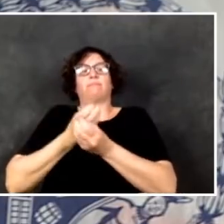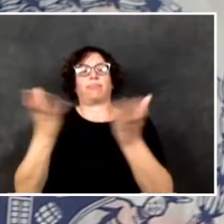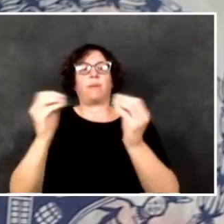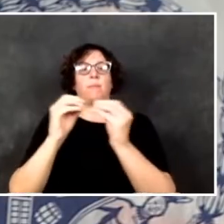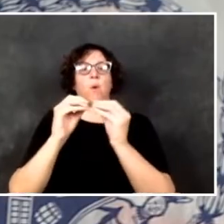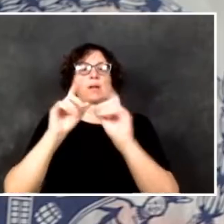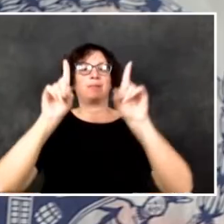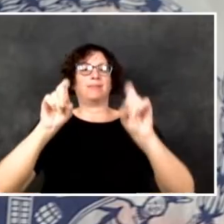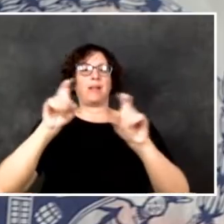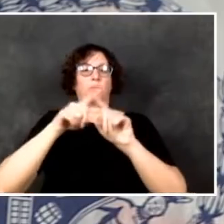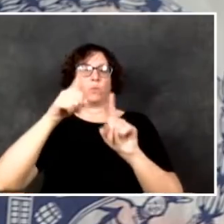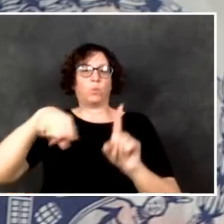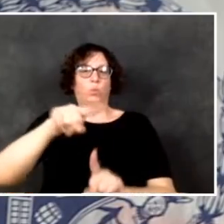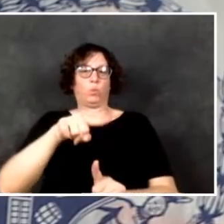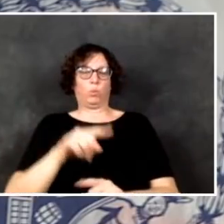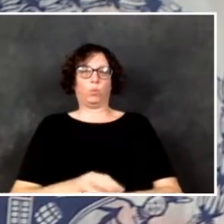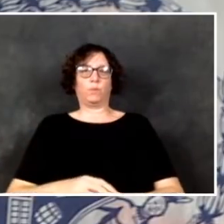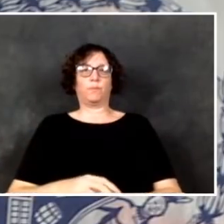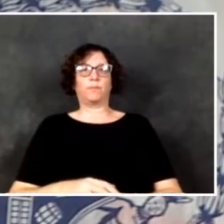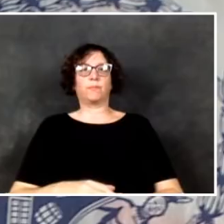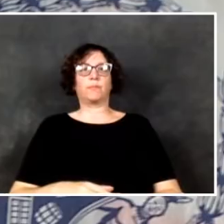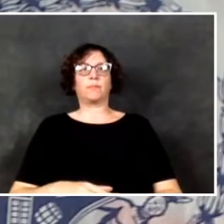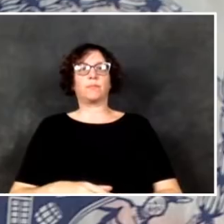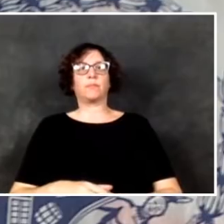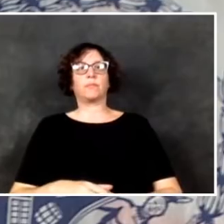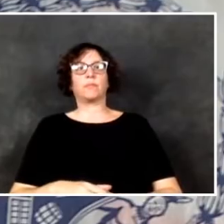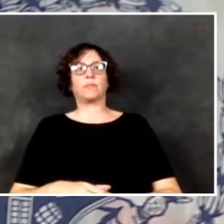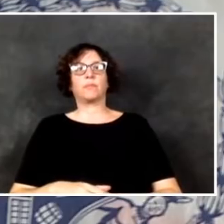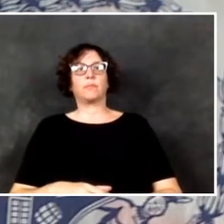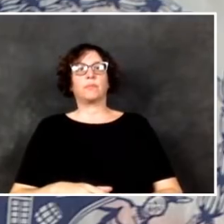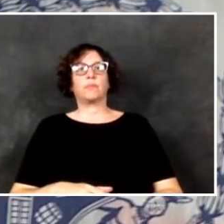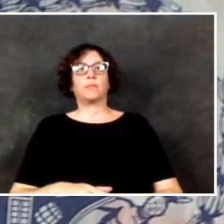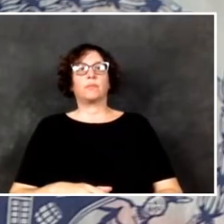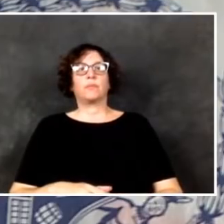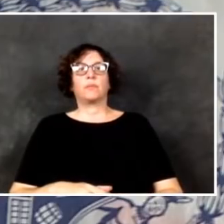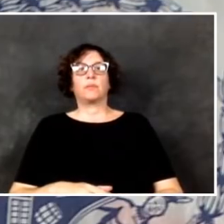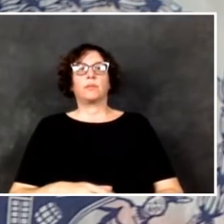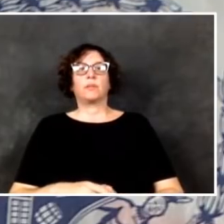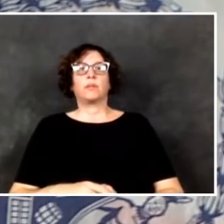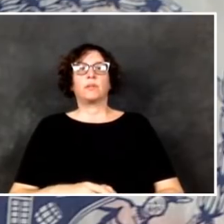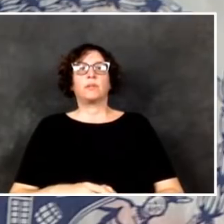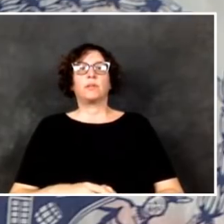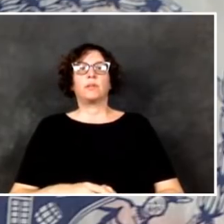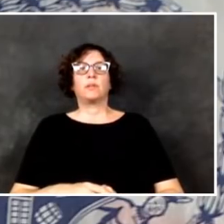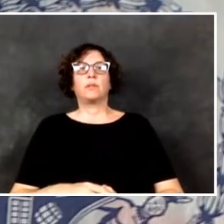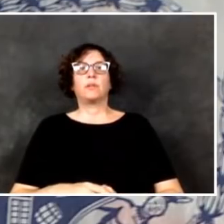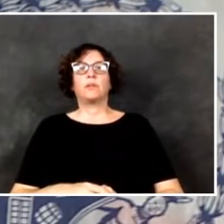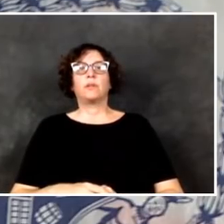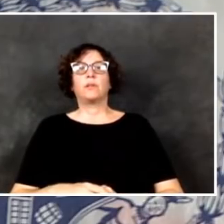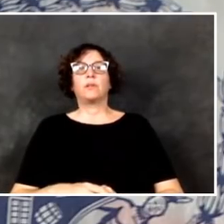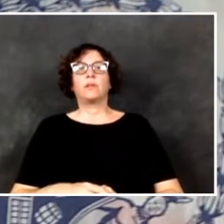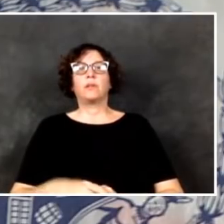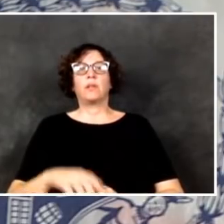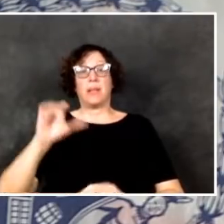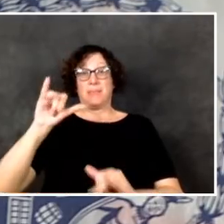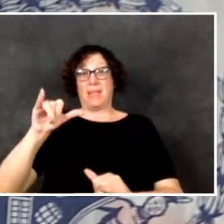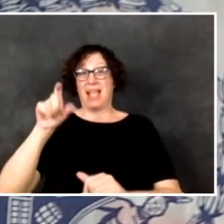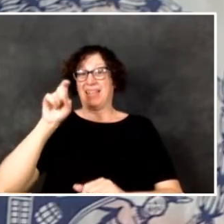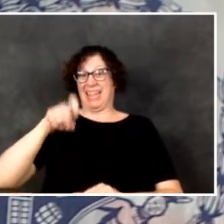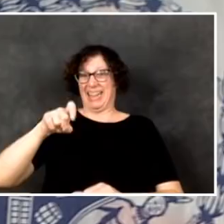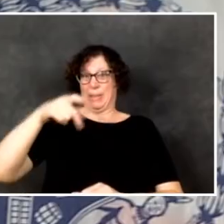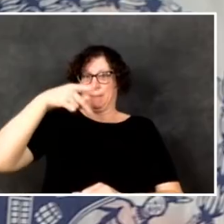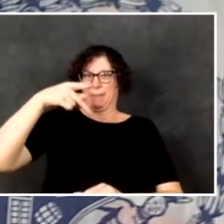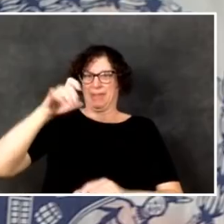be available to put into this new effort, while simultaneously working federal government and private market to get more